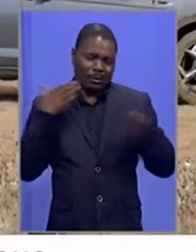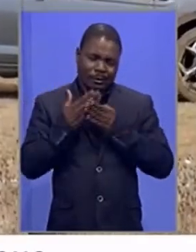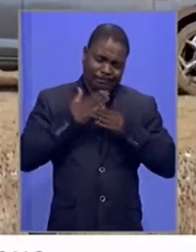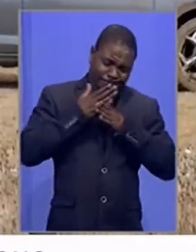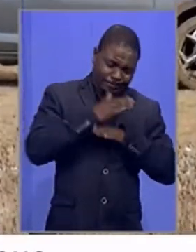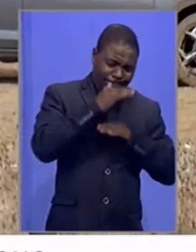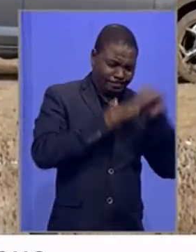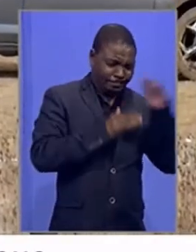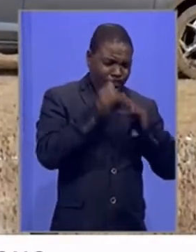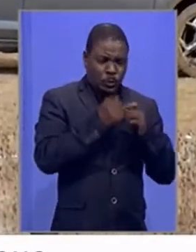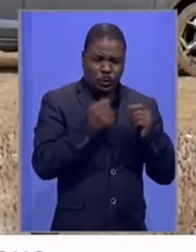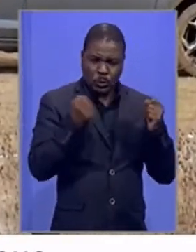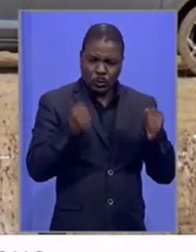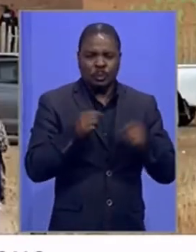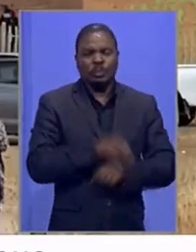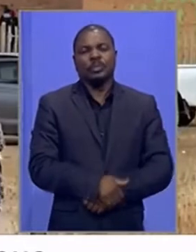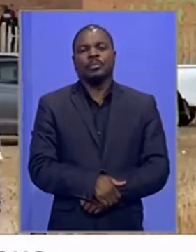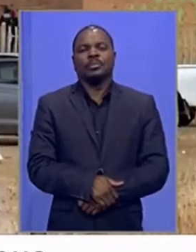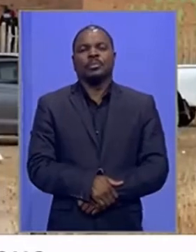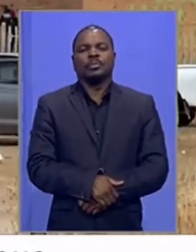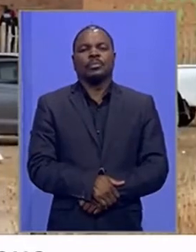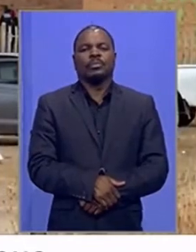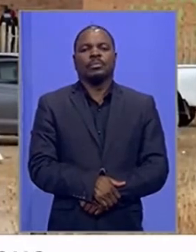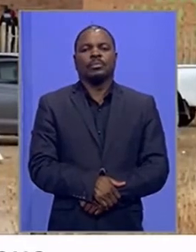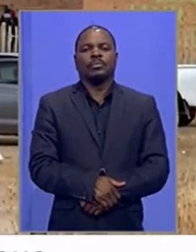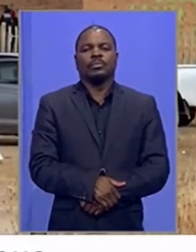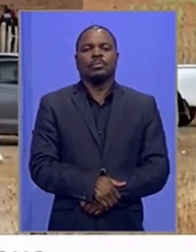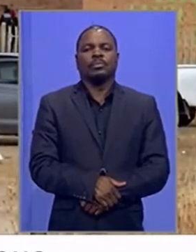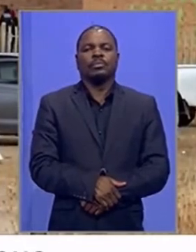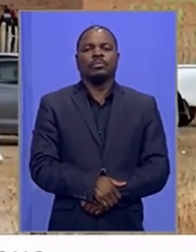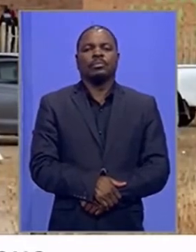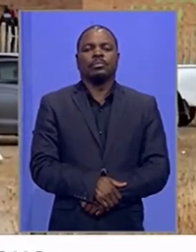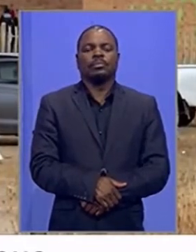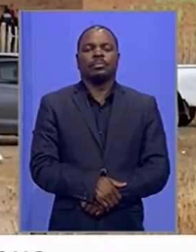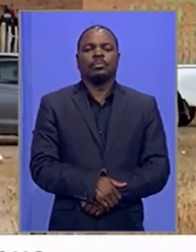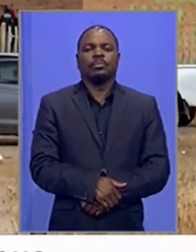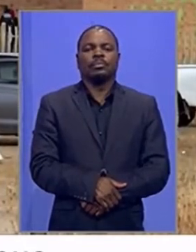ho a aga. Selwane Gagau, SABC News, Deelpan.